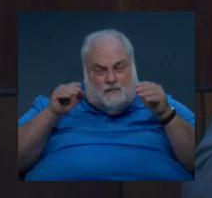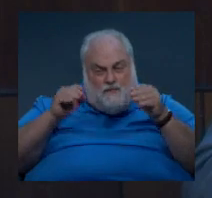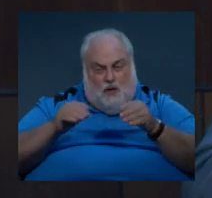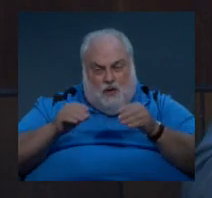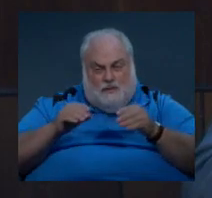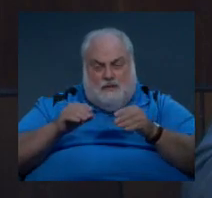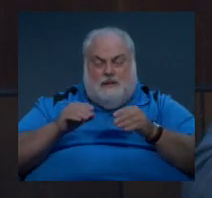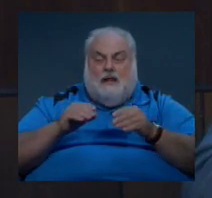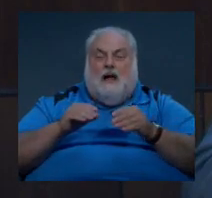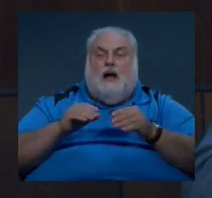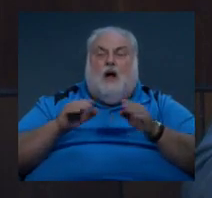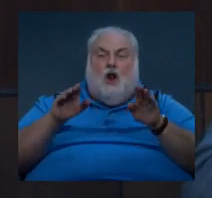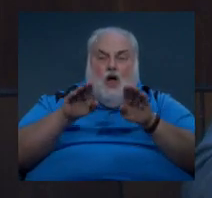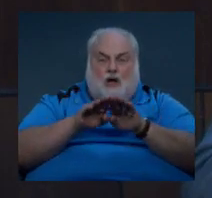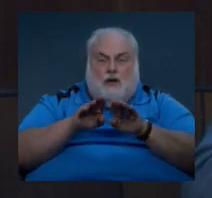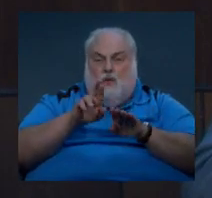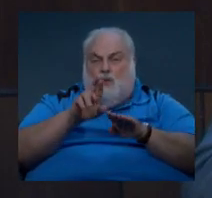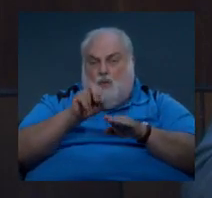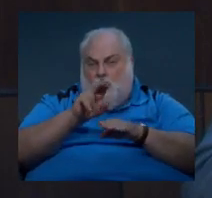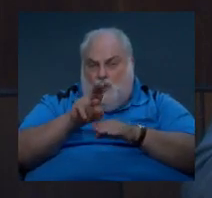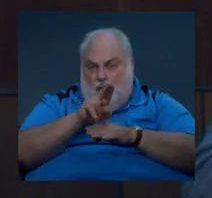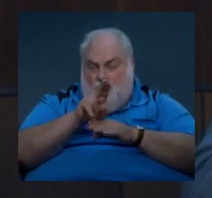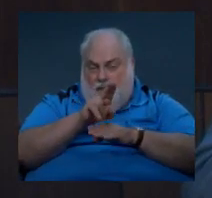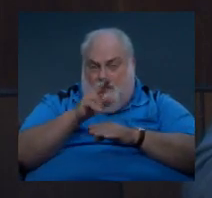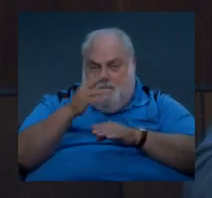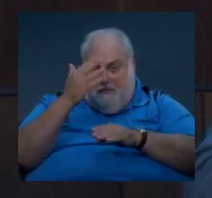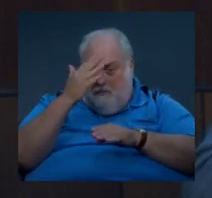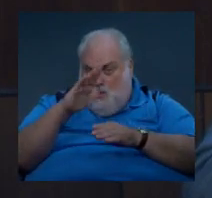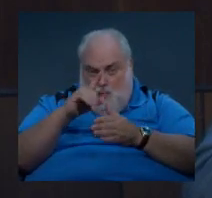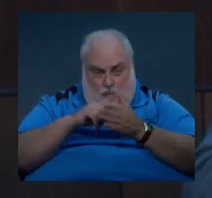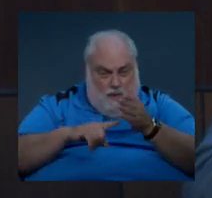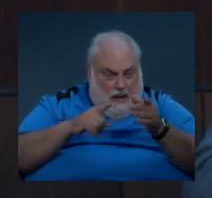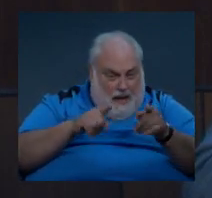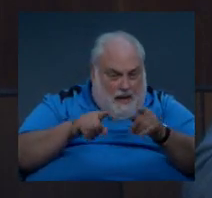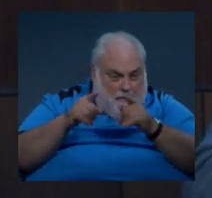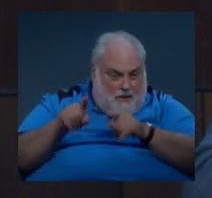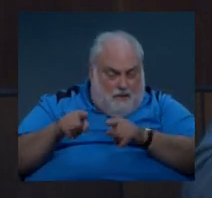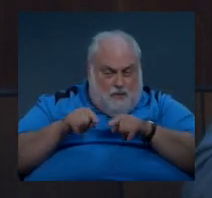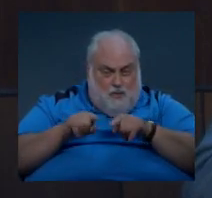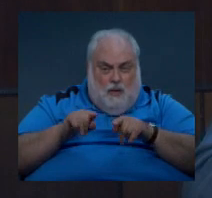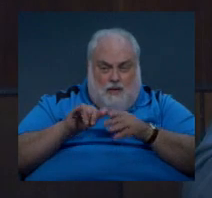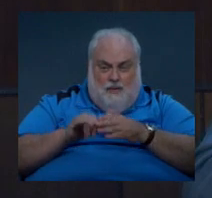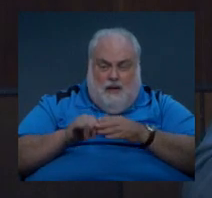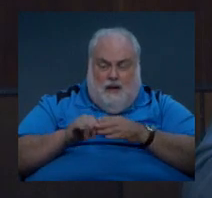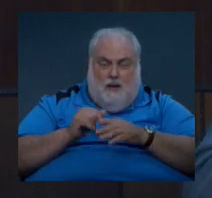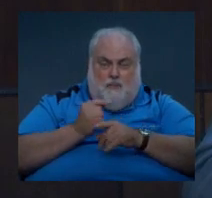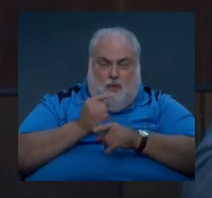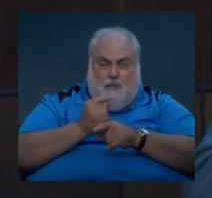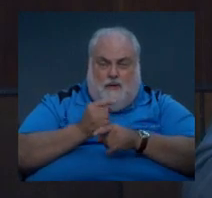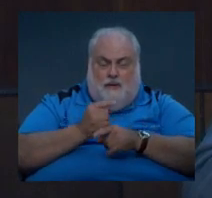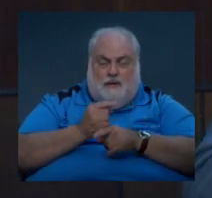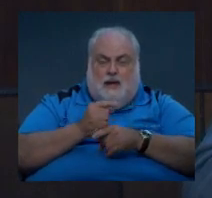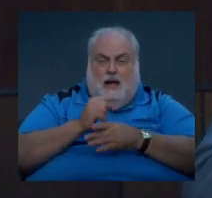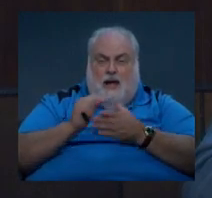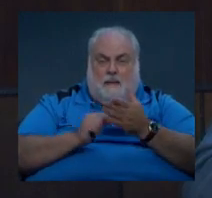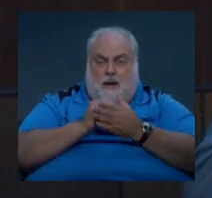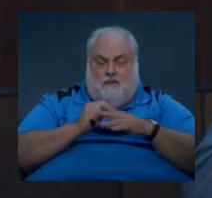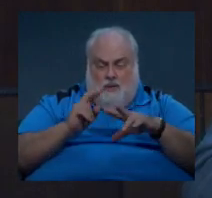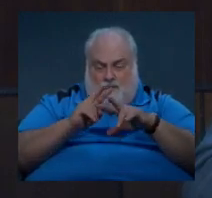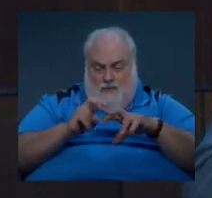of closing, we focus more on repurposing, and we don't know what may turn up within a due diligence phase. But these are real dollars. If we